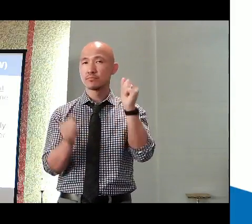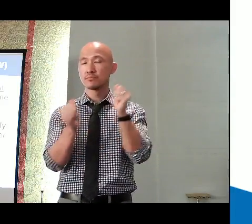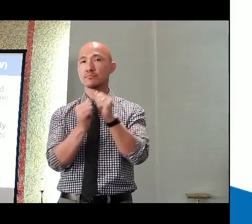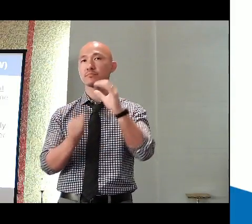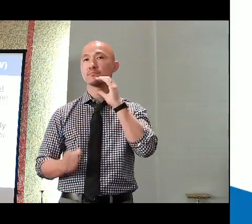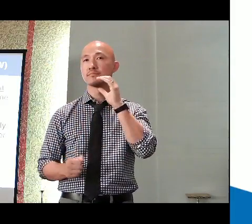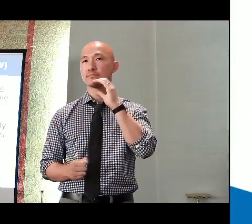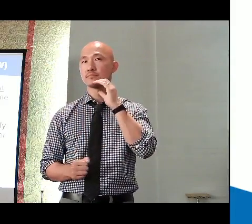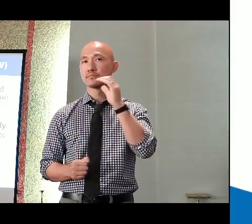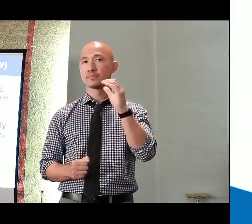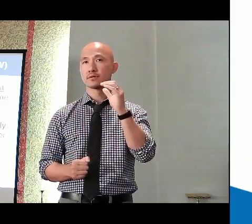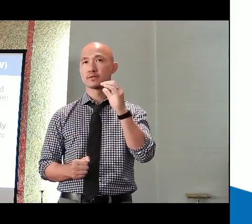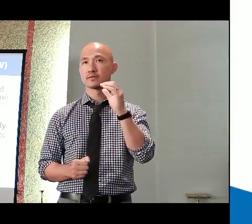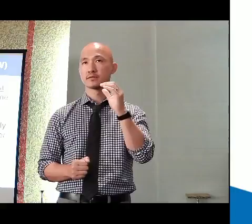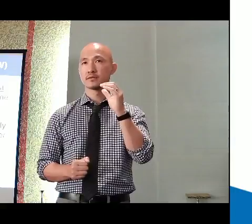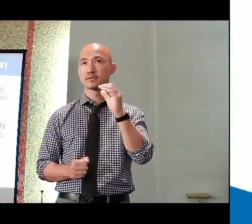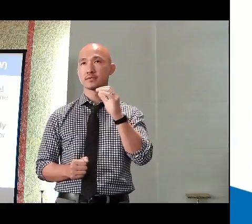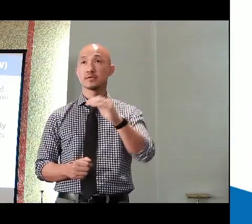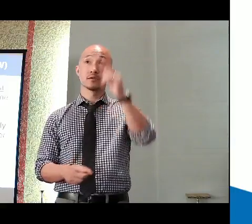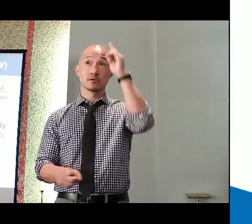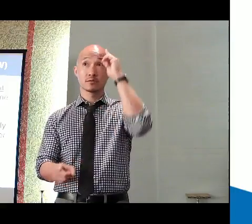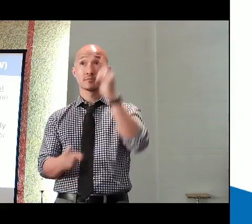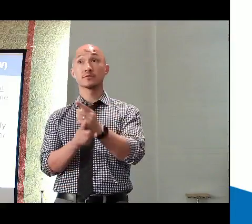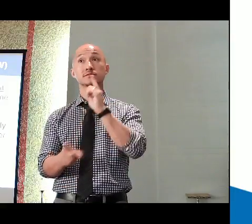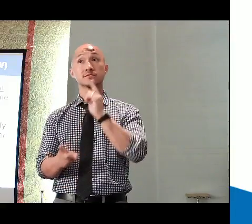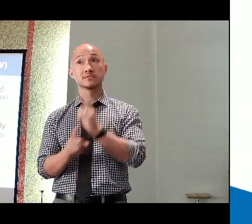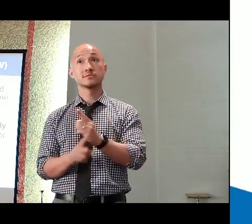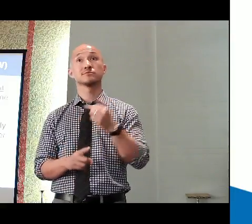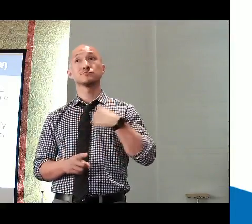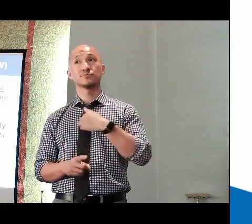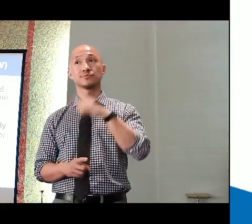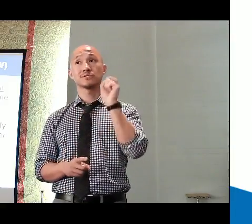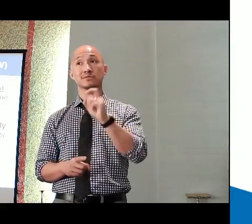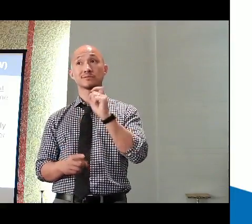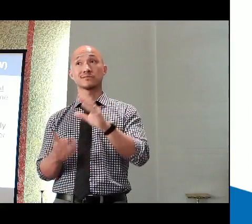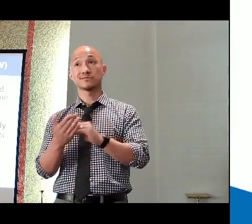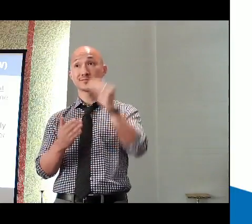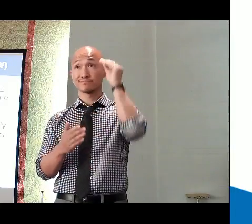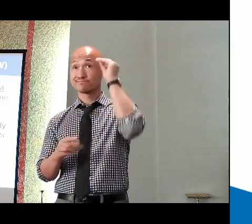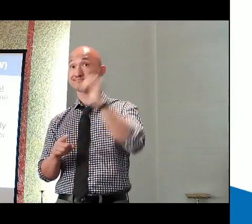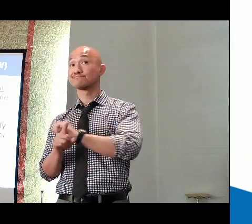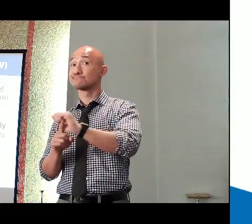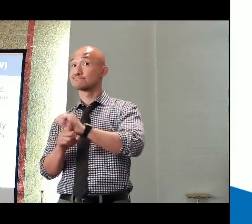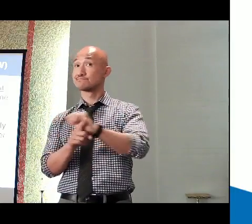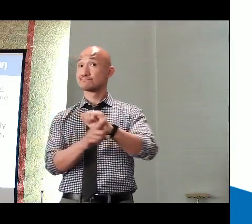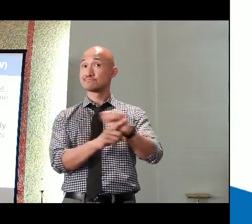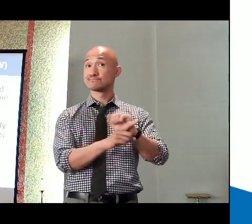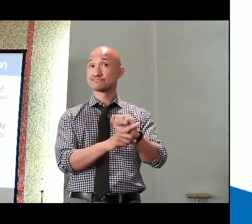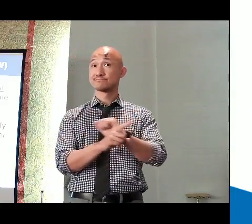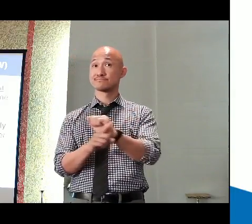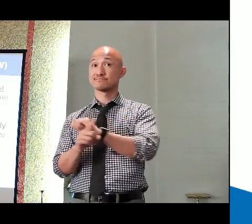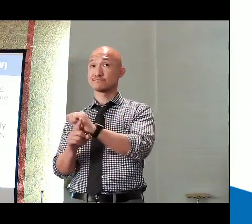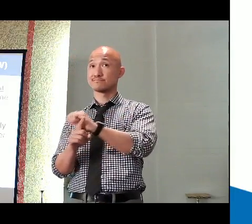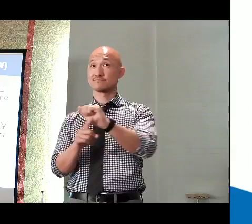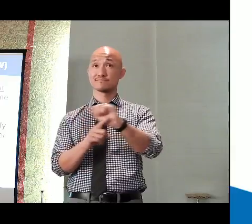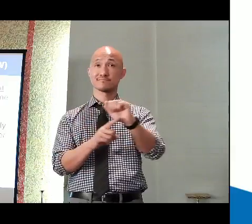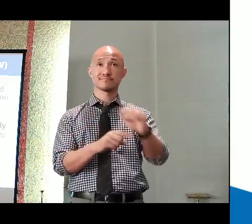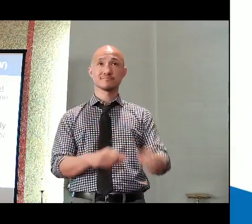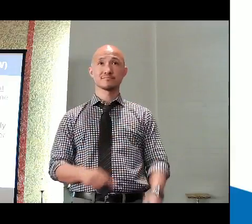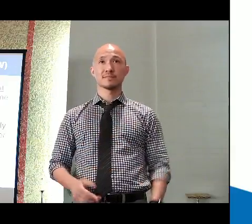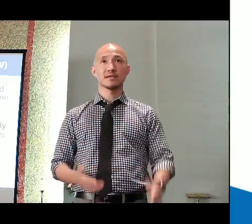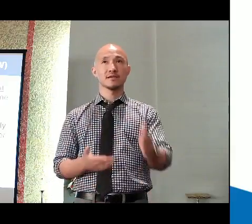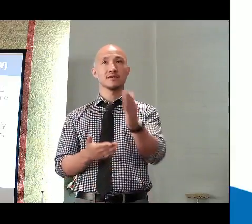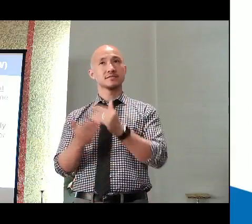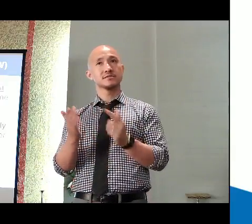And brethren, we really need to look at each other in this way. We want to treat married people as a couple. I know we have that very individualistic